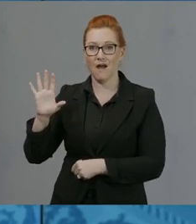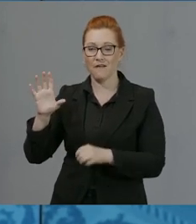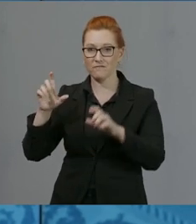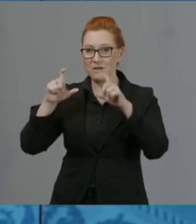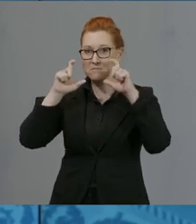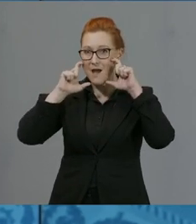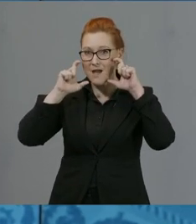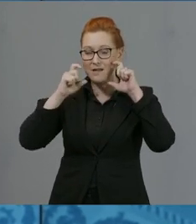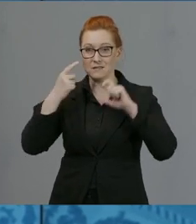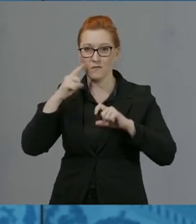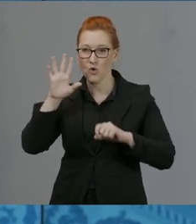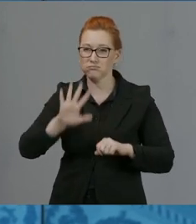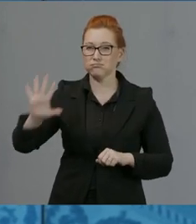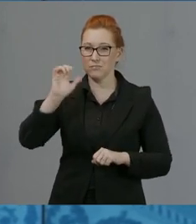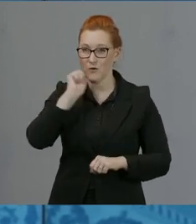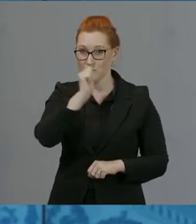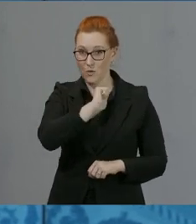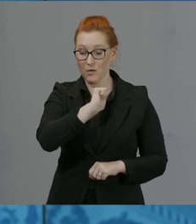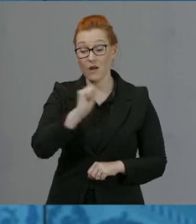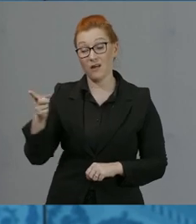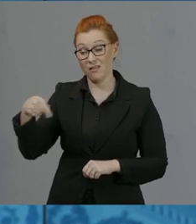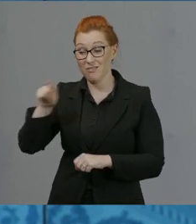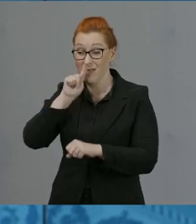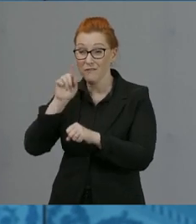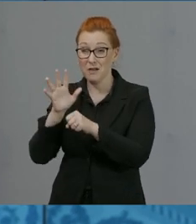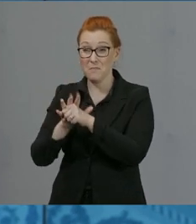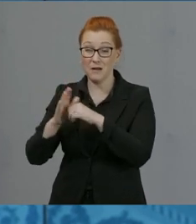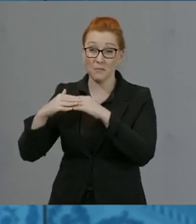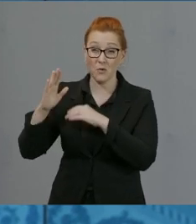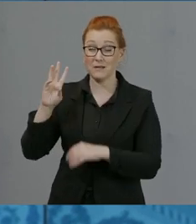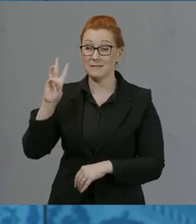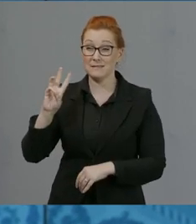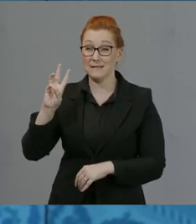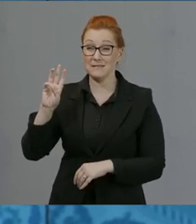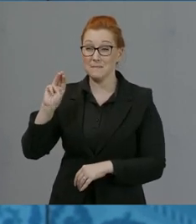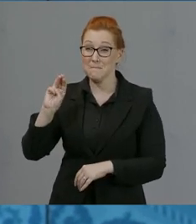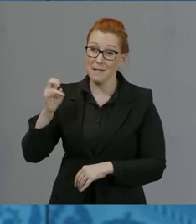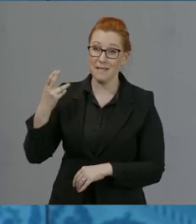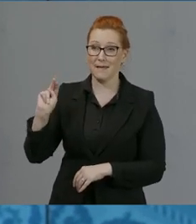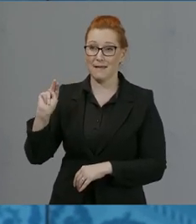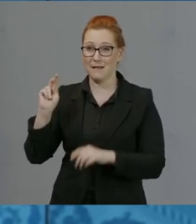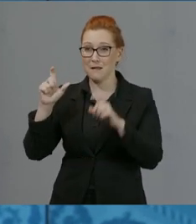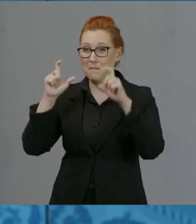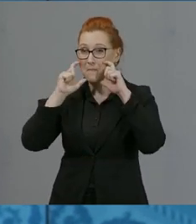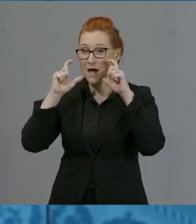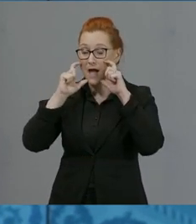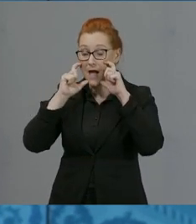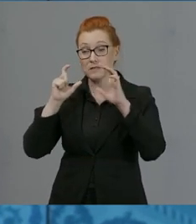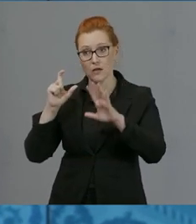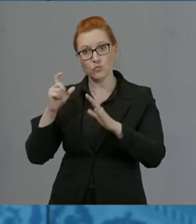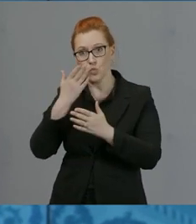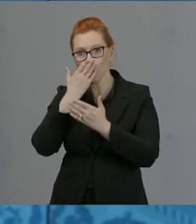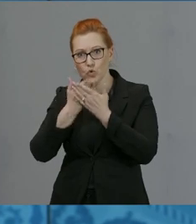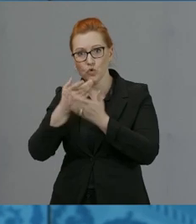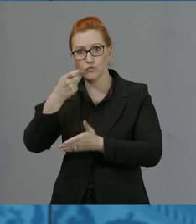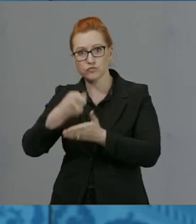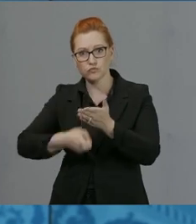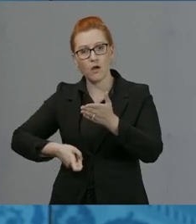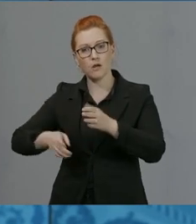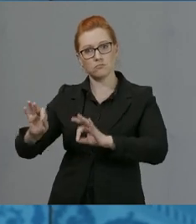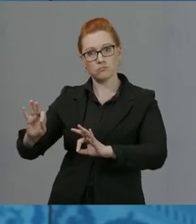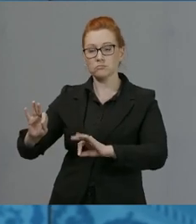masks for the state of Arizona. They've committed over 6 million masks at a very reasonable price.